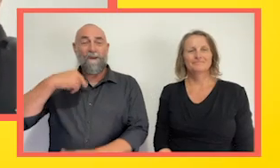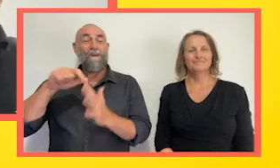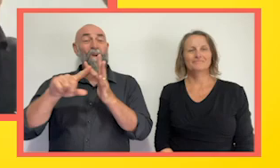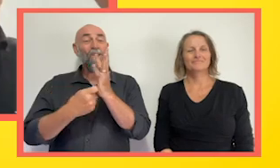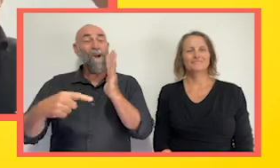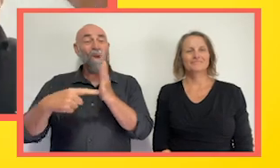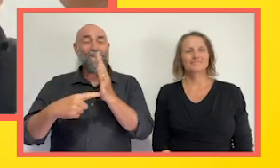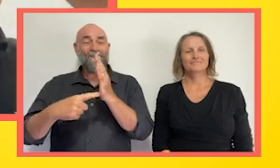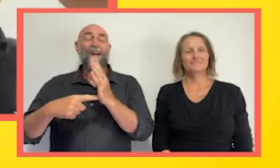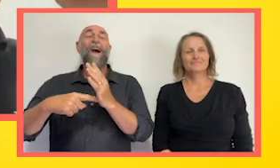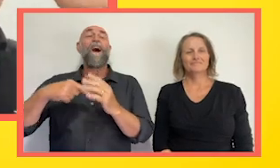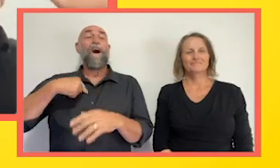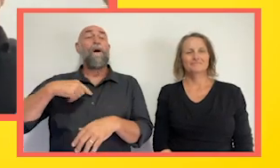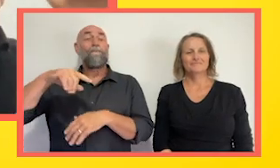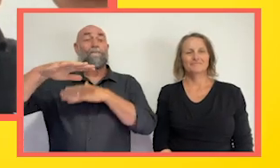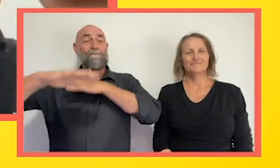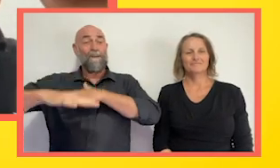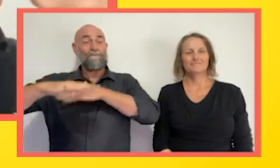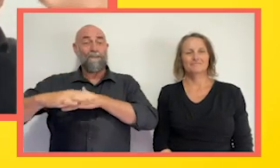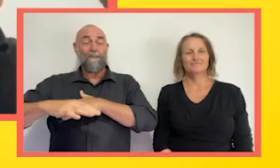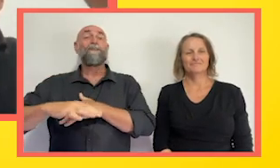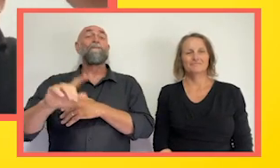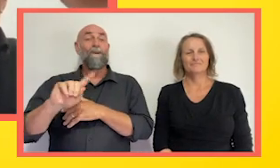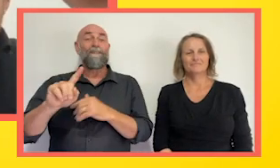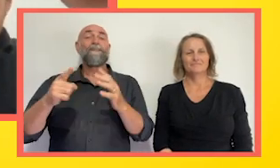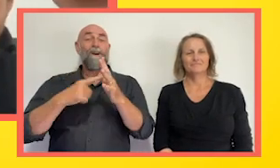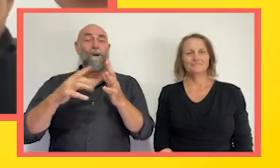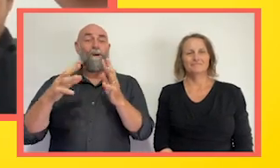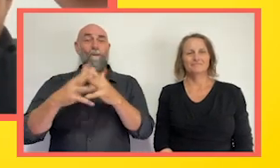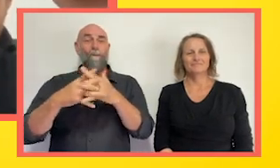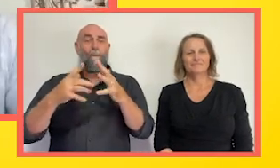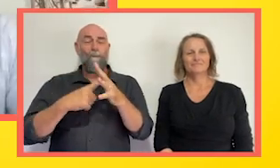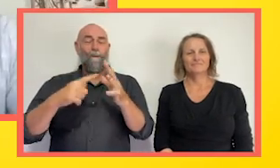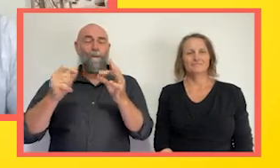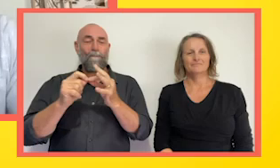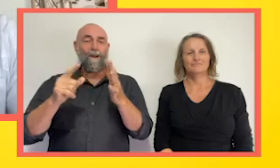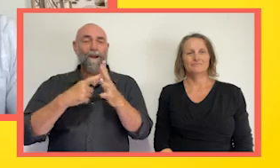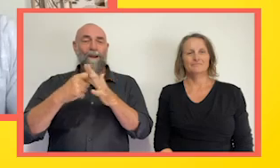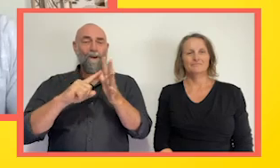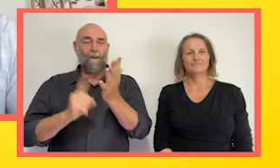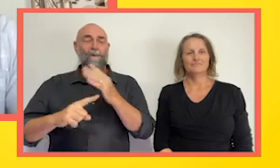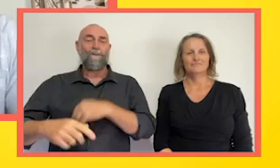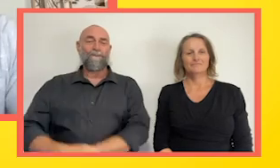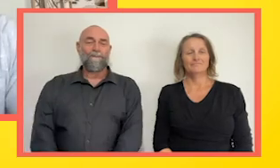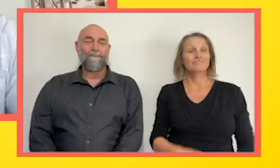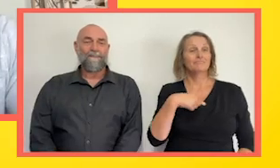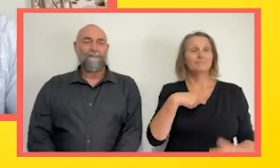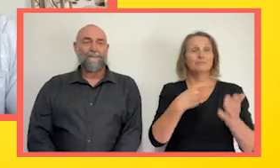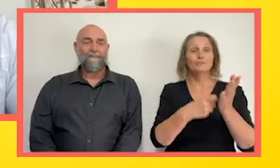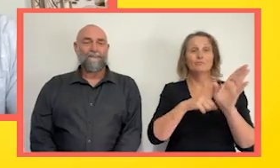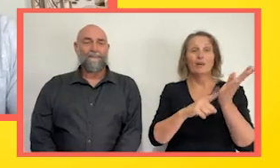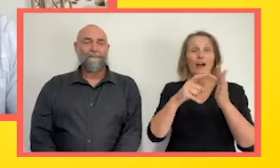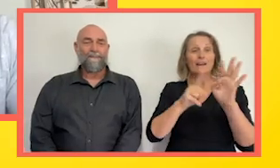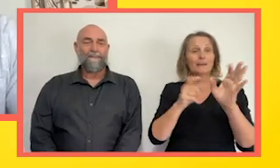Hi, I'm Kurt and Ryley, Paralympian, and I'm coming to you from a Wabakal country. And I'm Paralympian Riley Bat, and I'm broadcasting